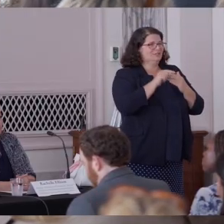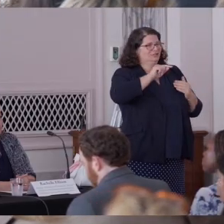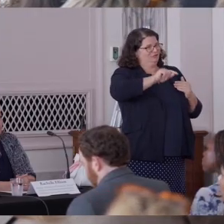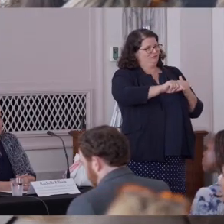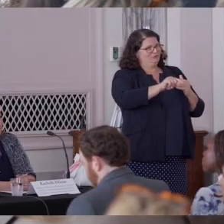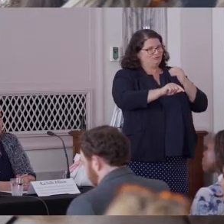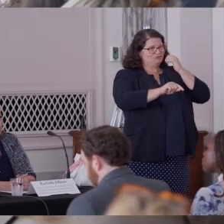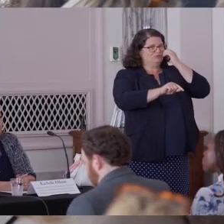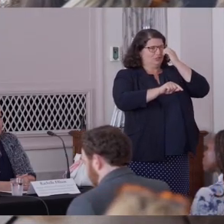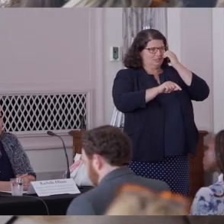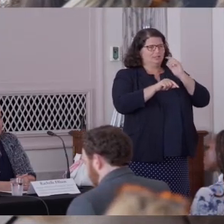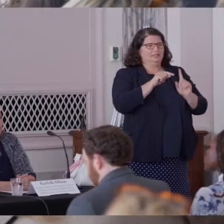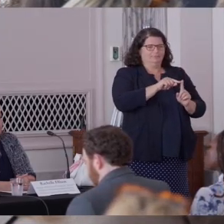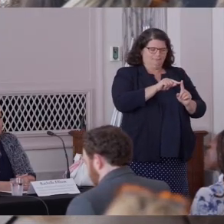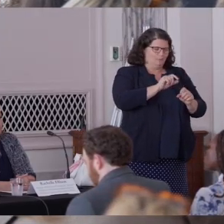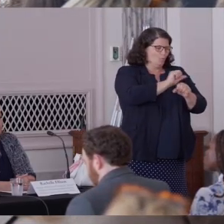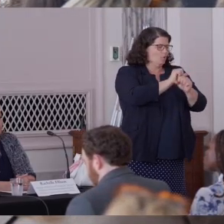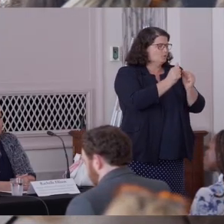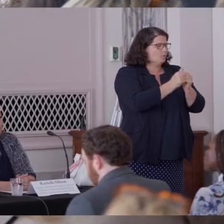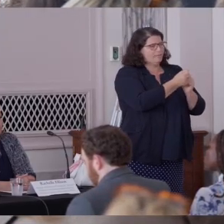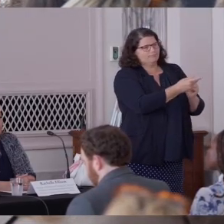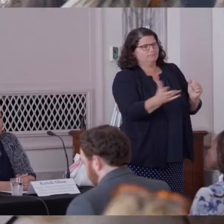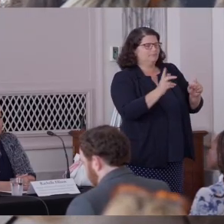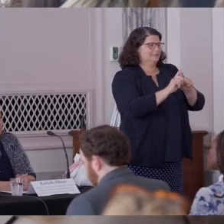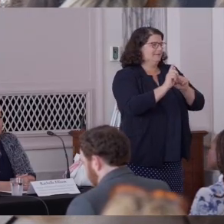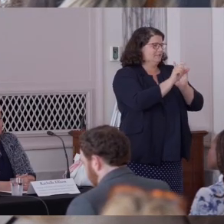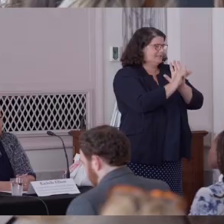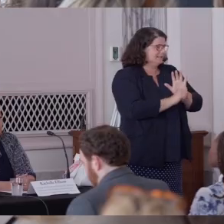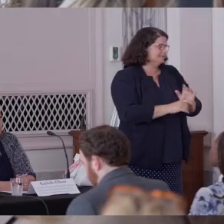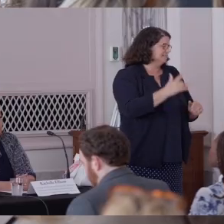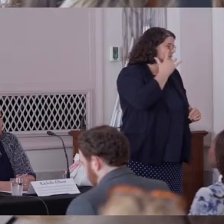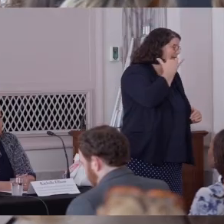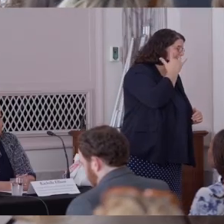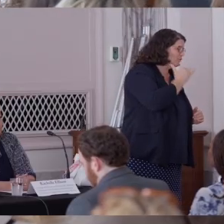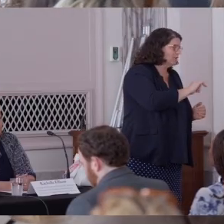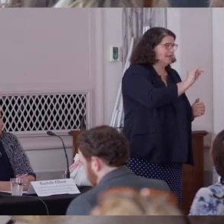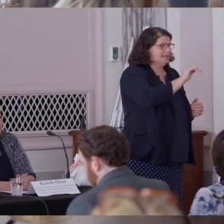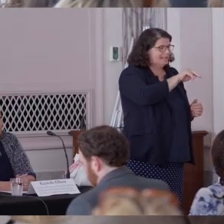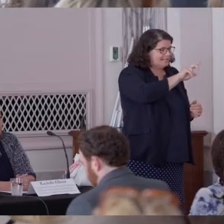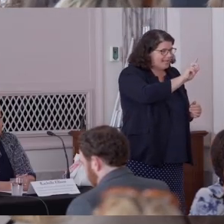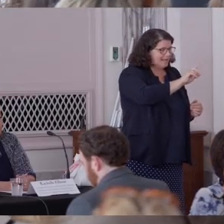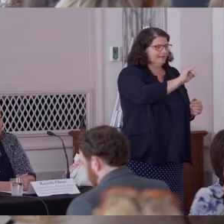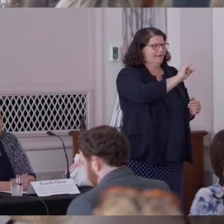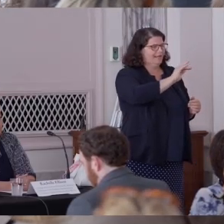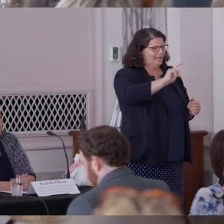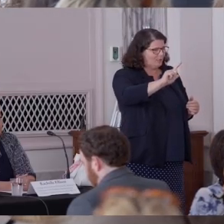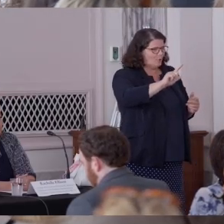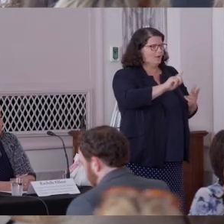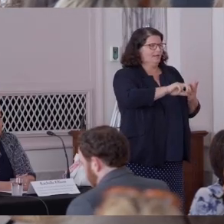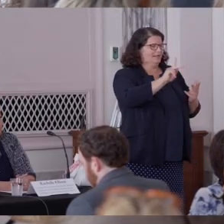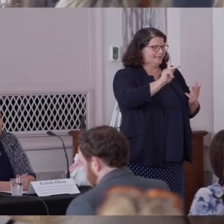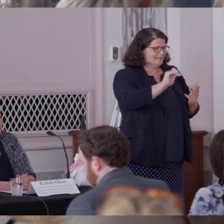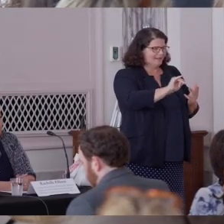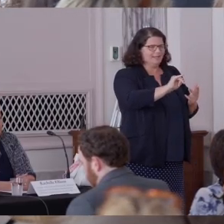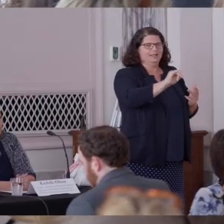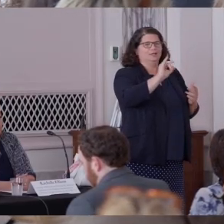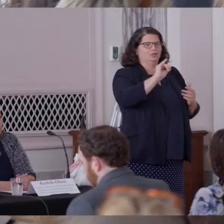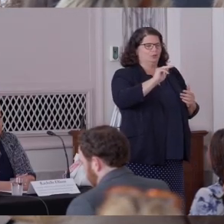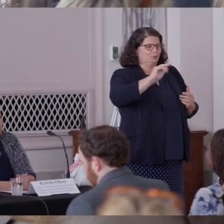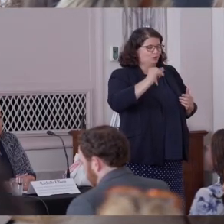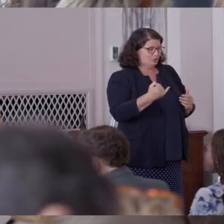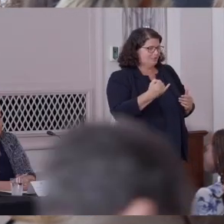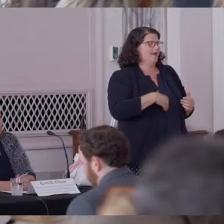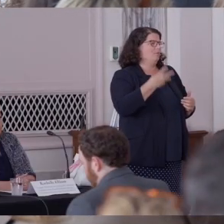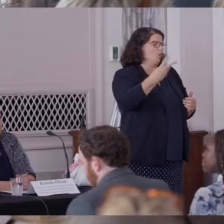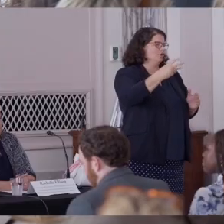been engaged with multiple states, including California, Indiana, Illinois, Kentucky, New Jersey, and Washington State,